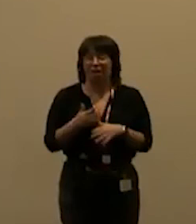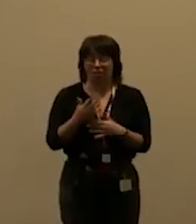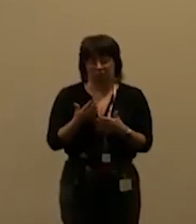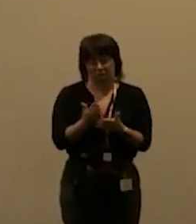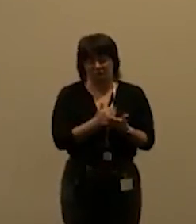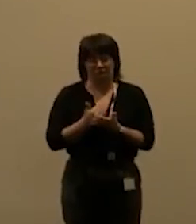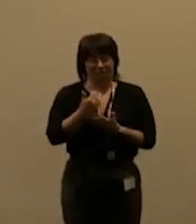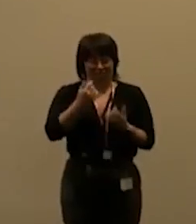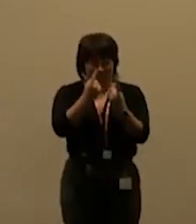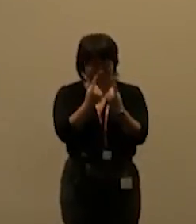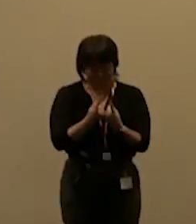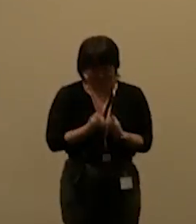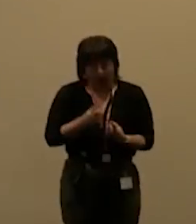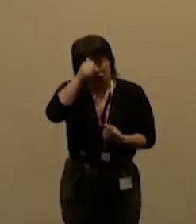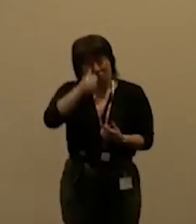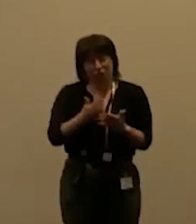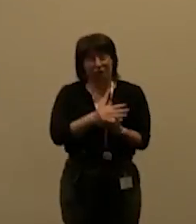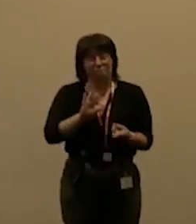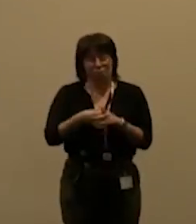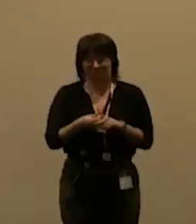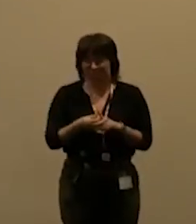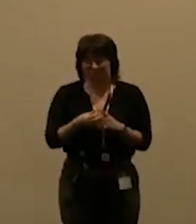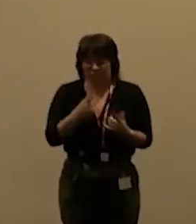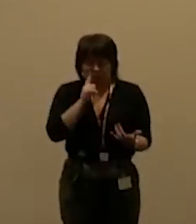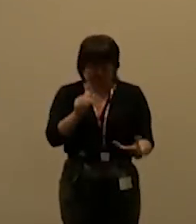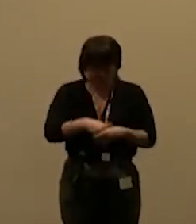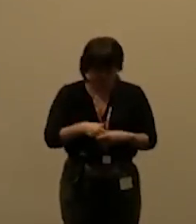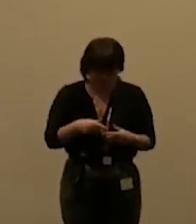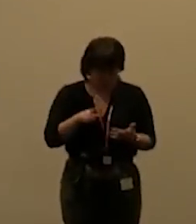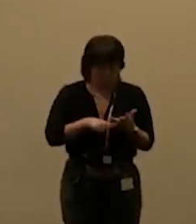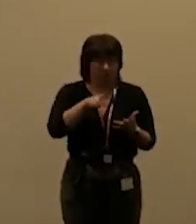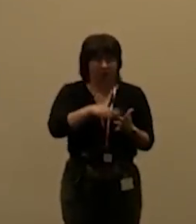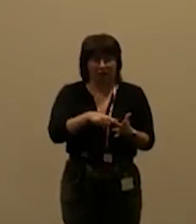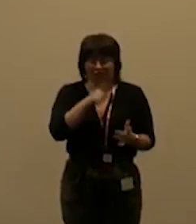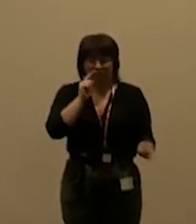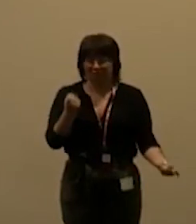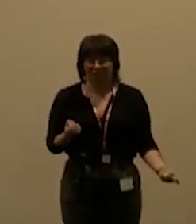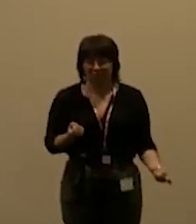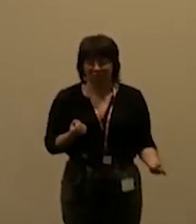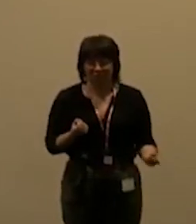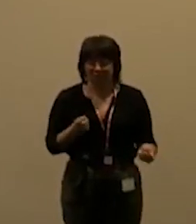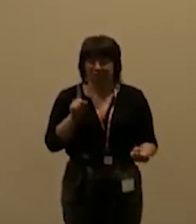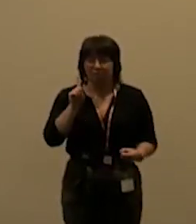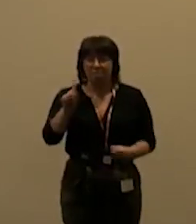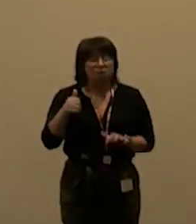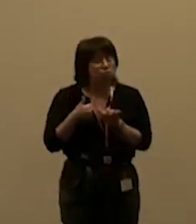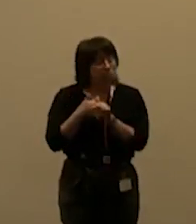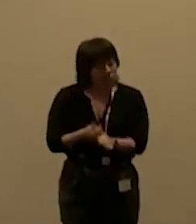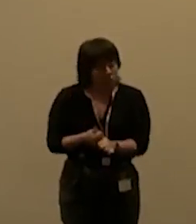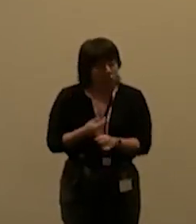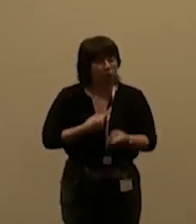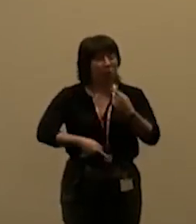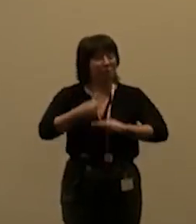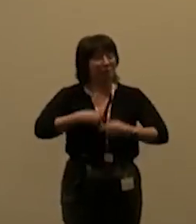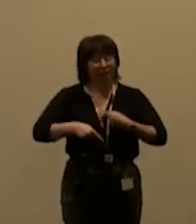that you want, say for SharePoint, I know when I'm doing the NCSC check, you can't even get to in the UI at the moment. So, I mean, In terms of support as well, just going back